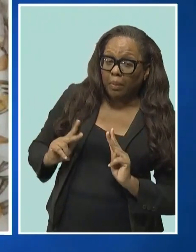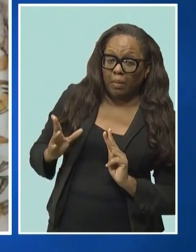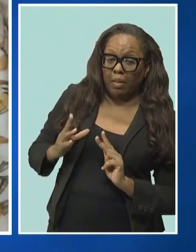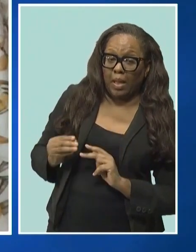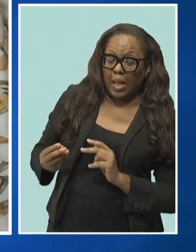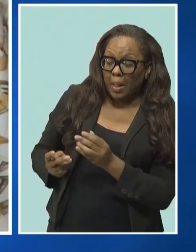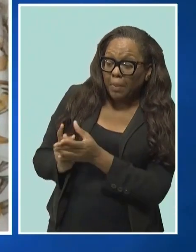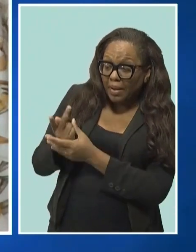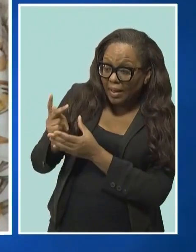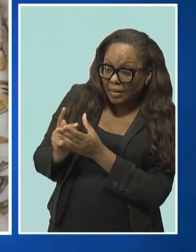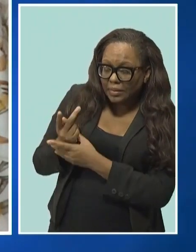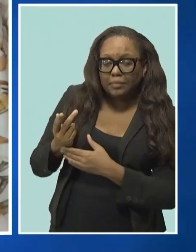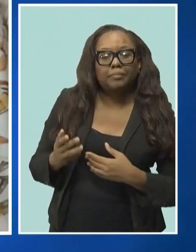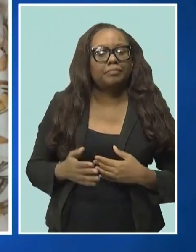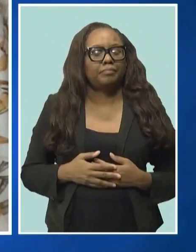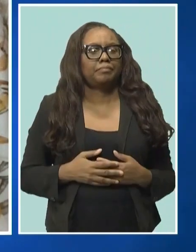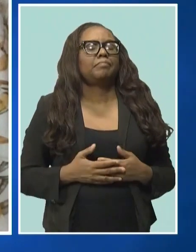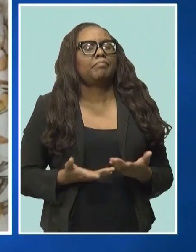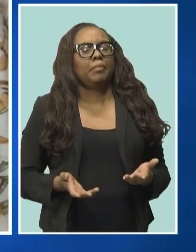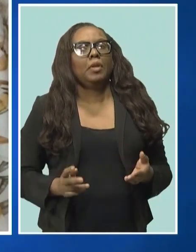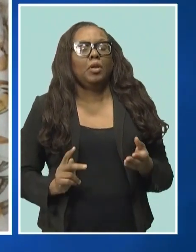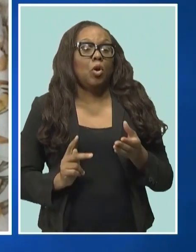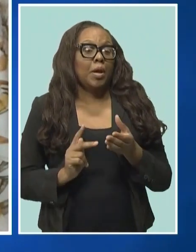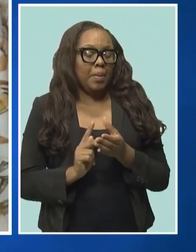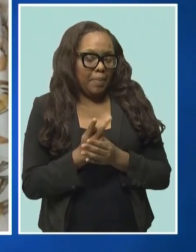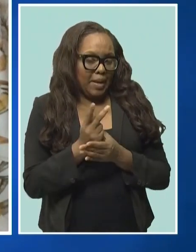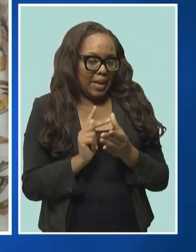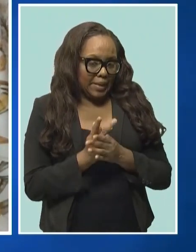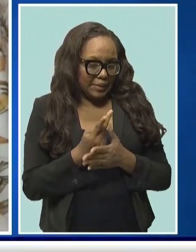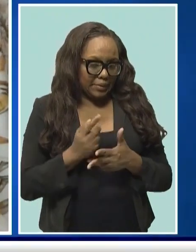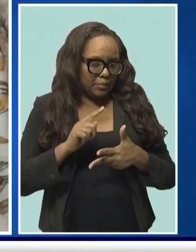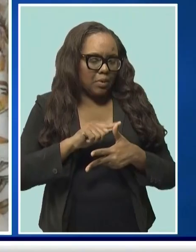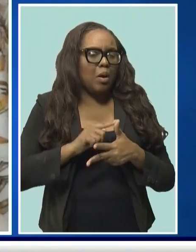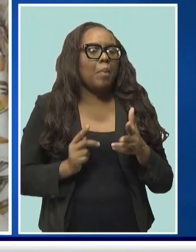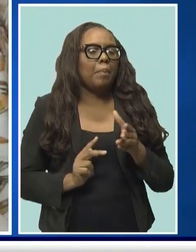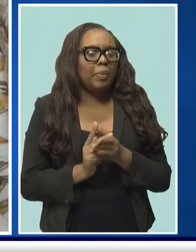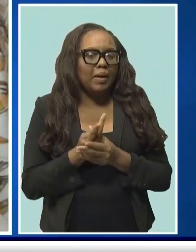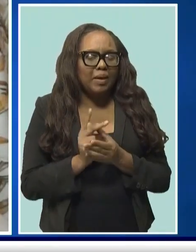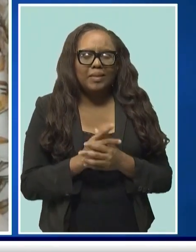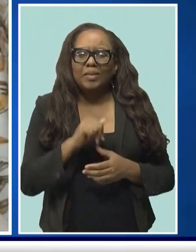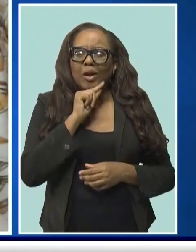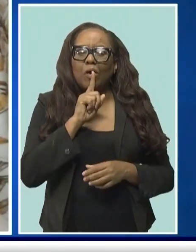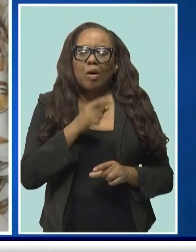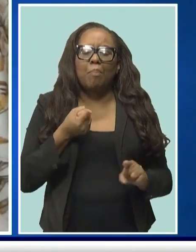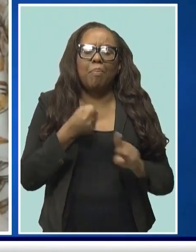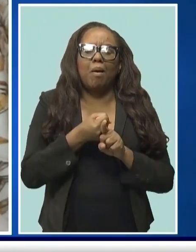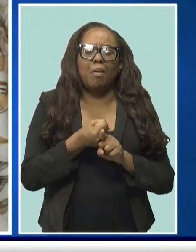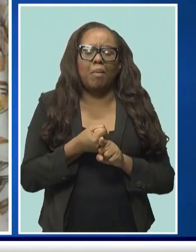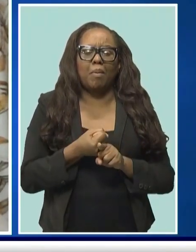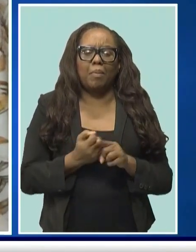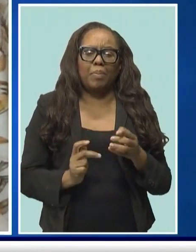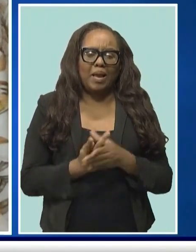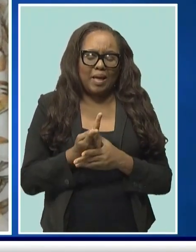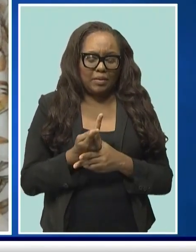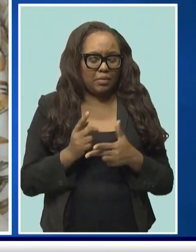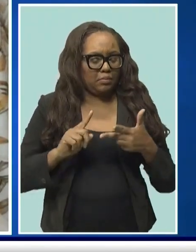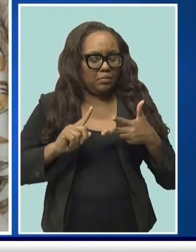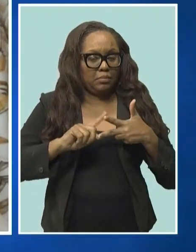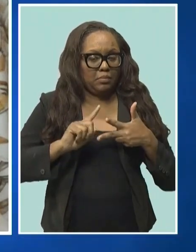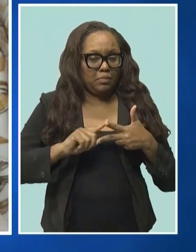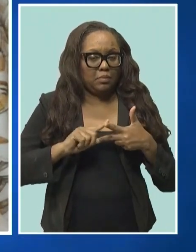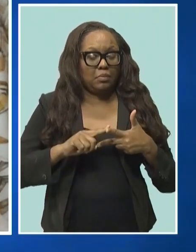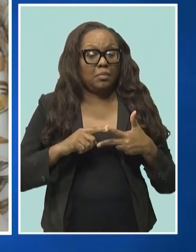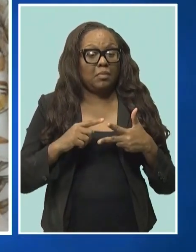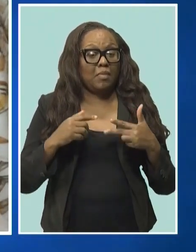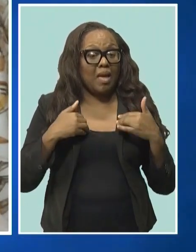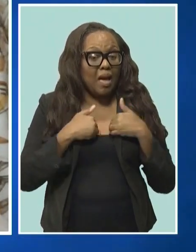In terms of plant life, they're predators, so they don't directly impact on plants. In terms of livestock and pets